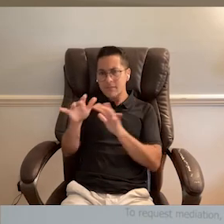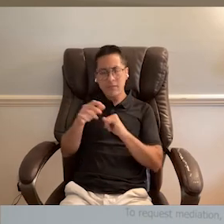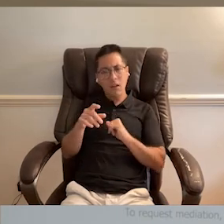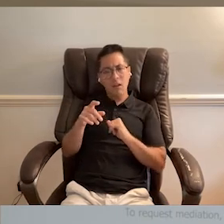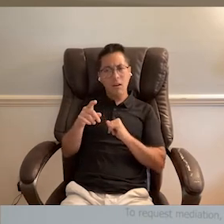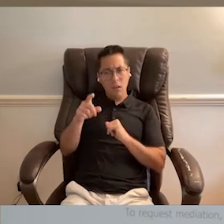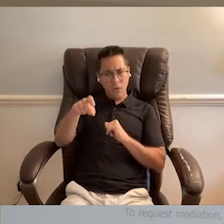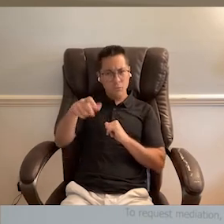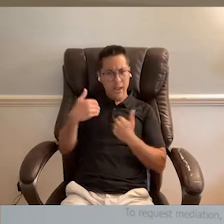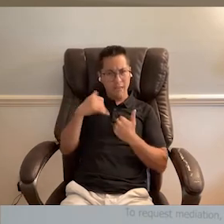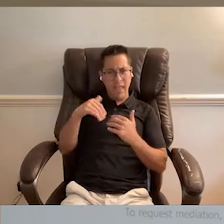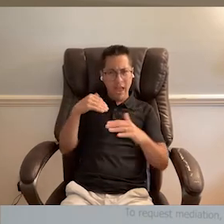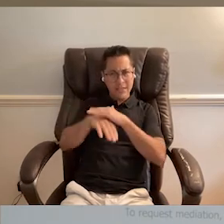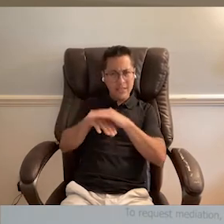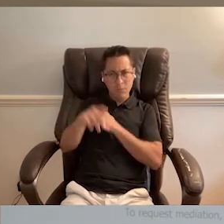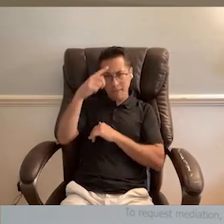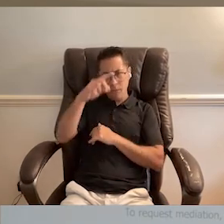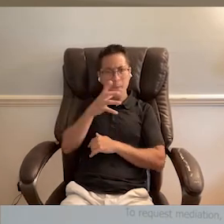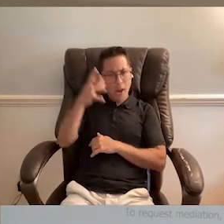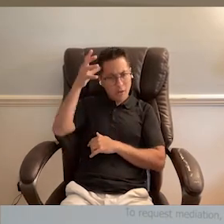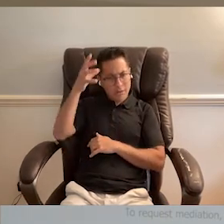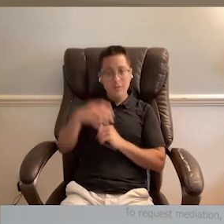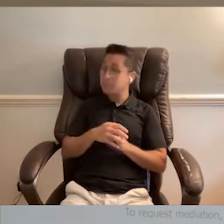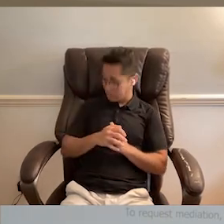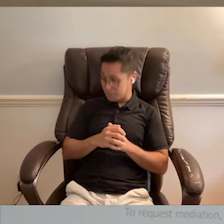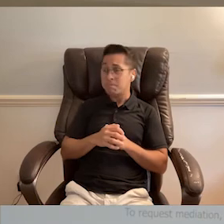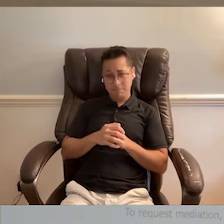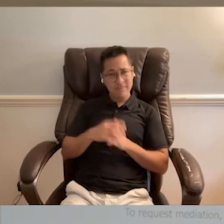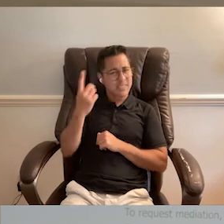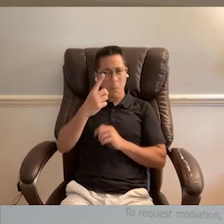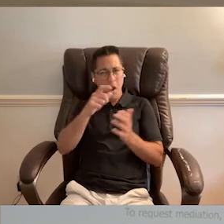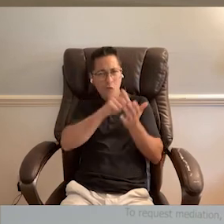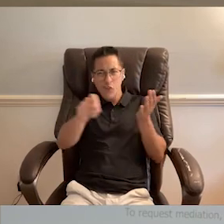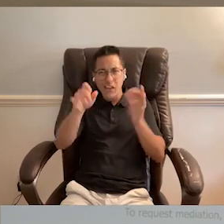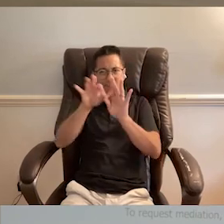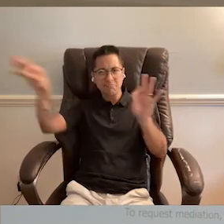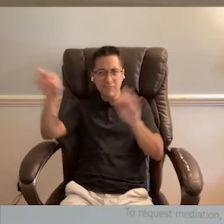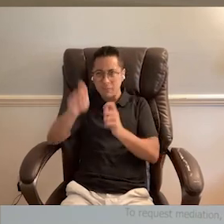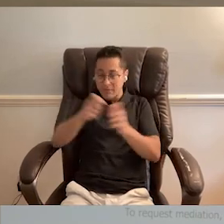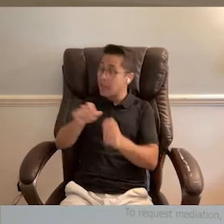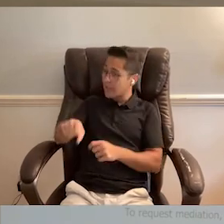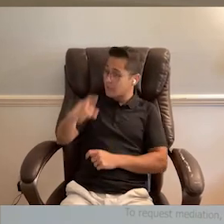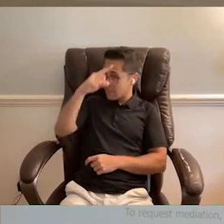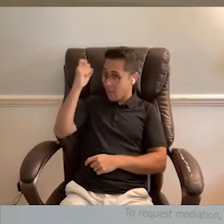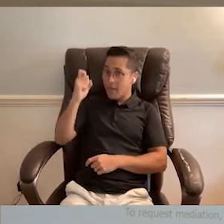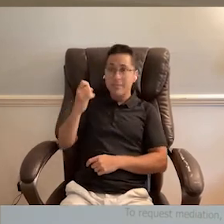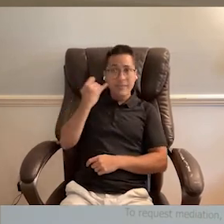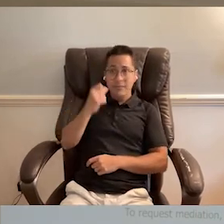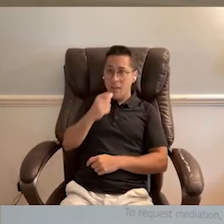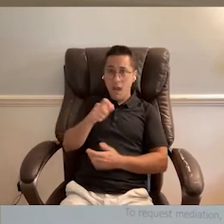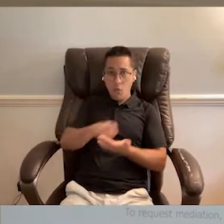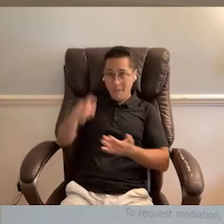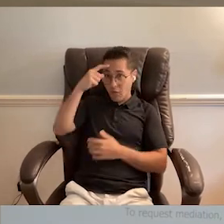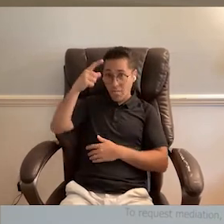accessible for parents, you know, somewhere written specifically? Yes, because if it's not written for them,